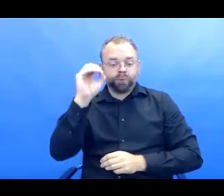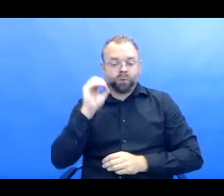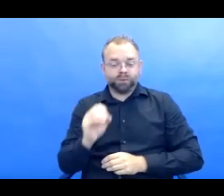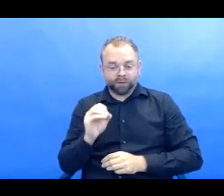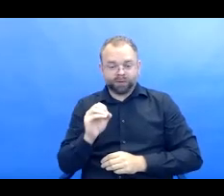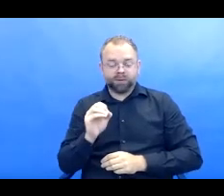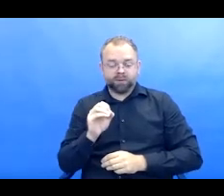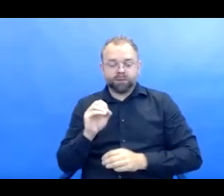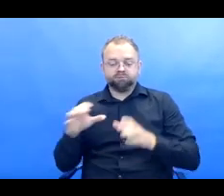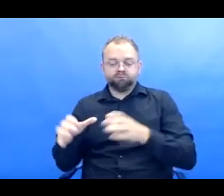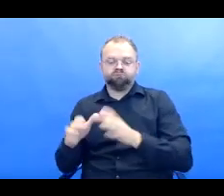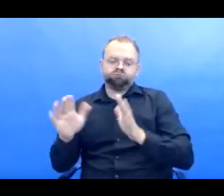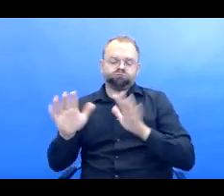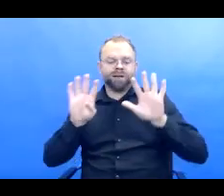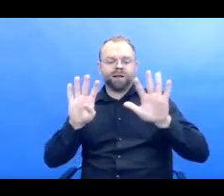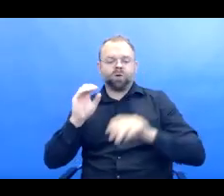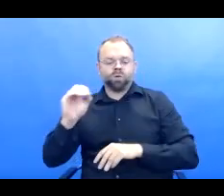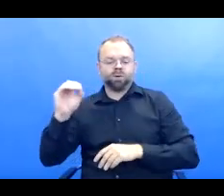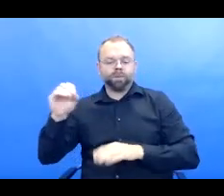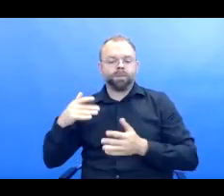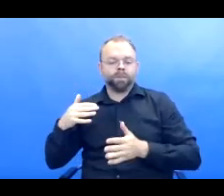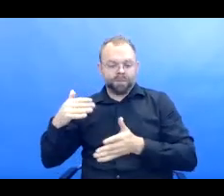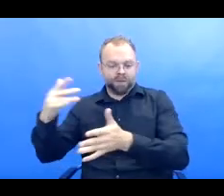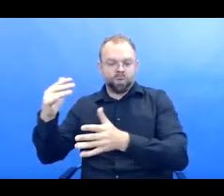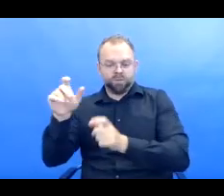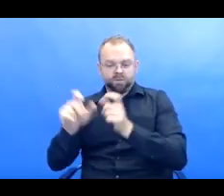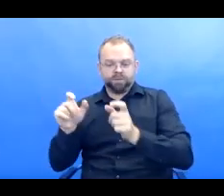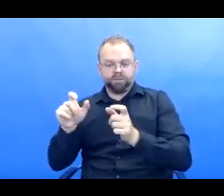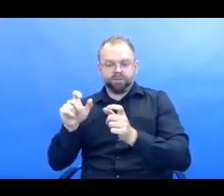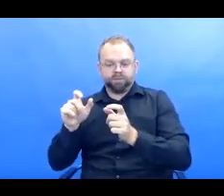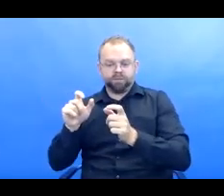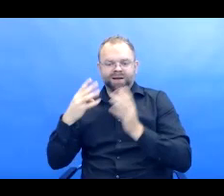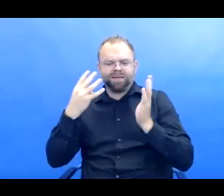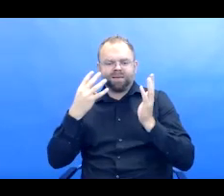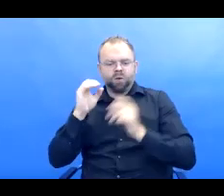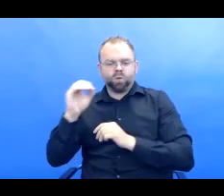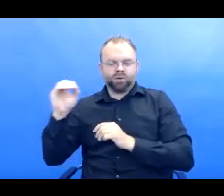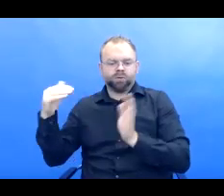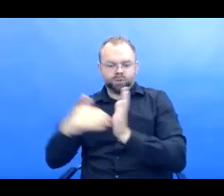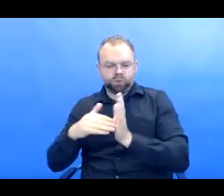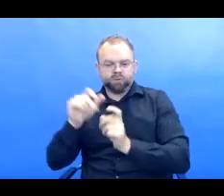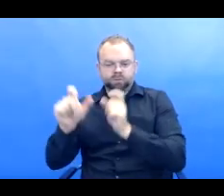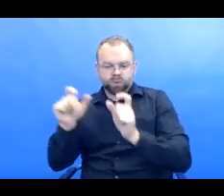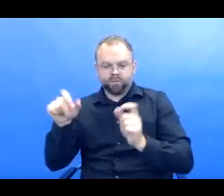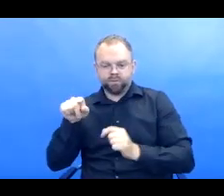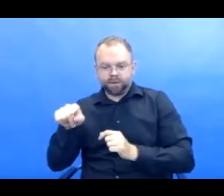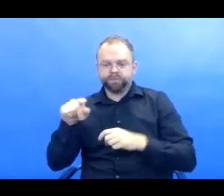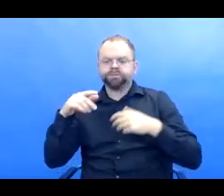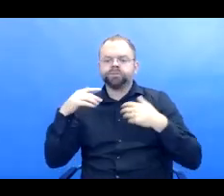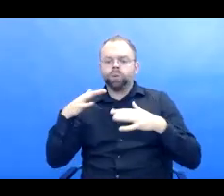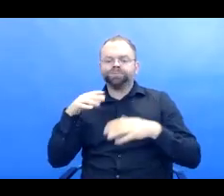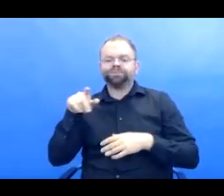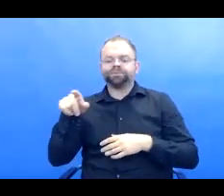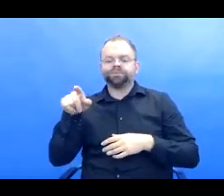was used in the last census. We had a very specific question on persons with albinism. And the reason why